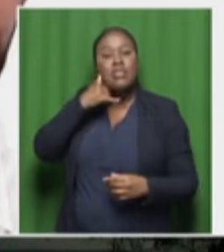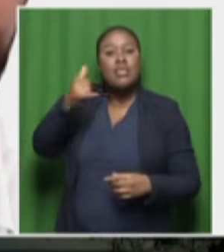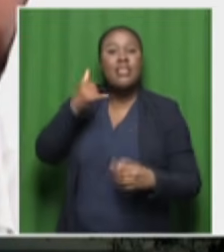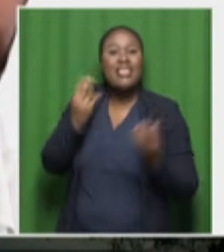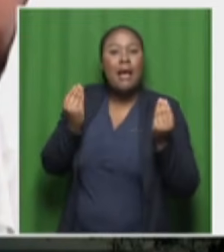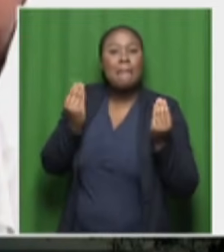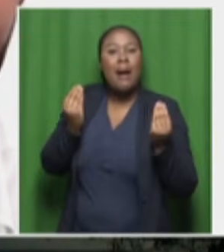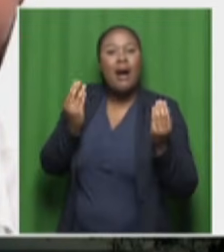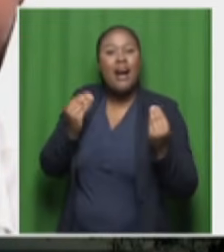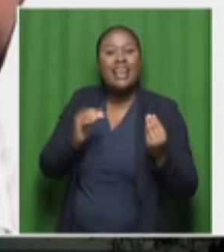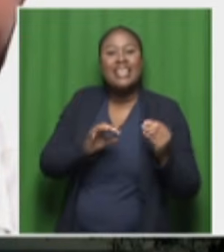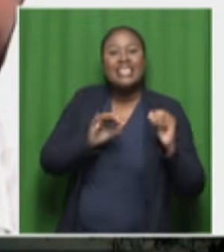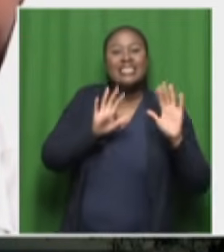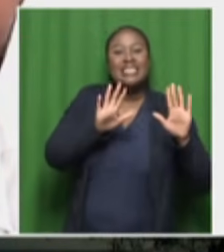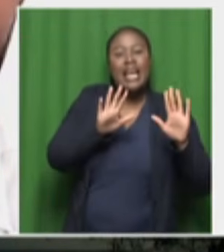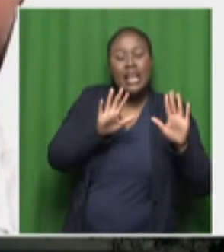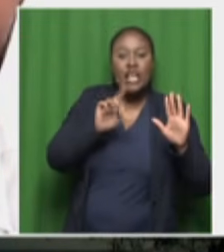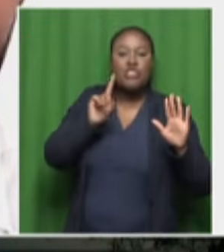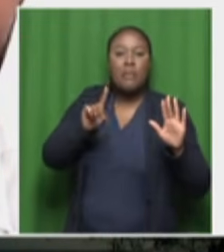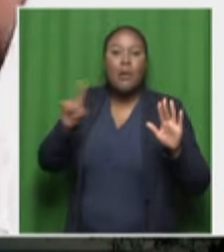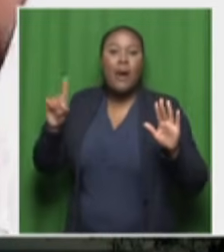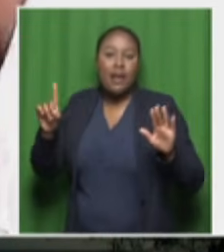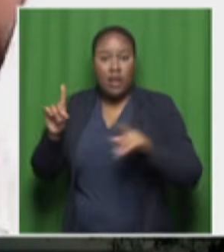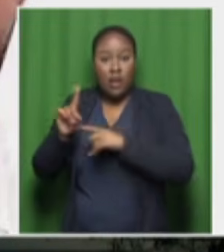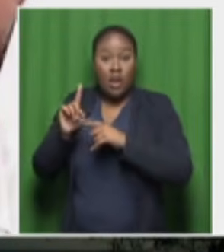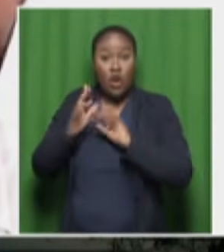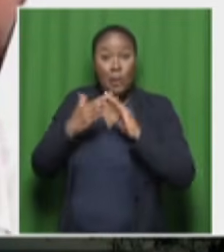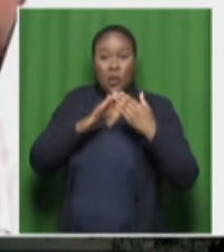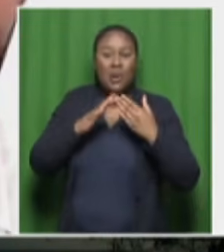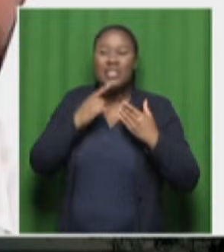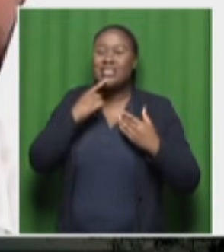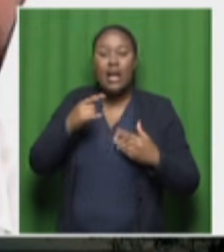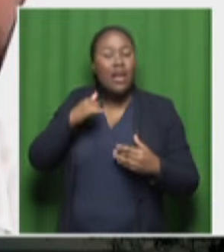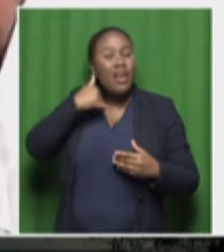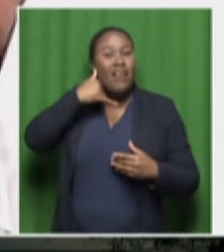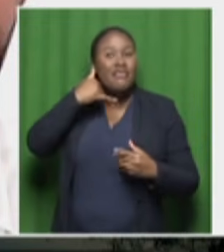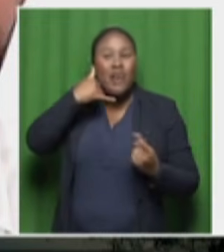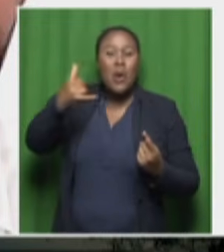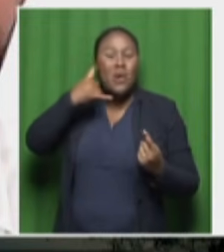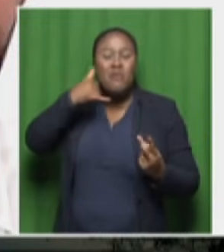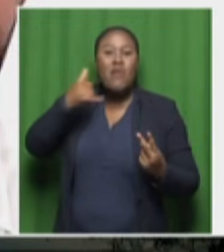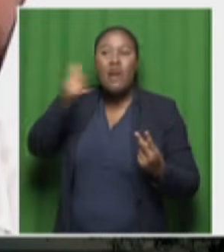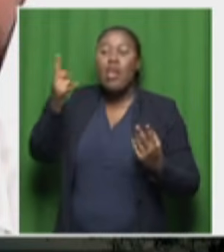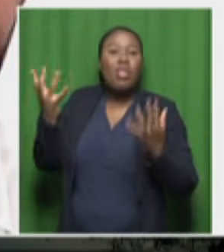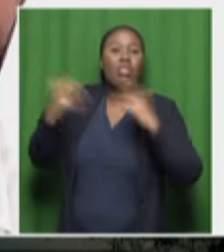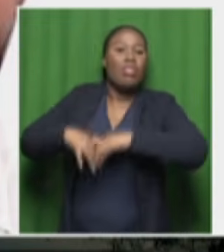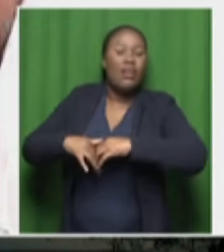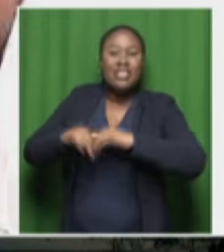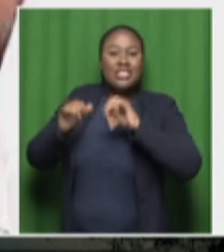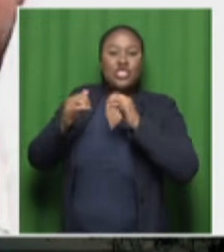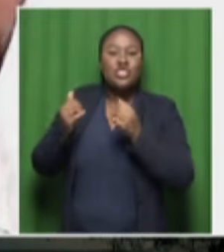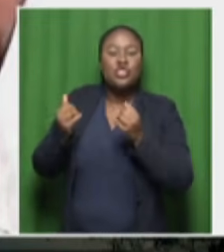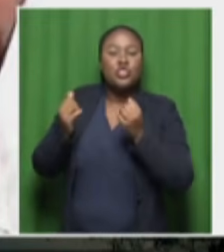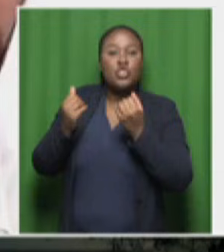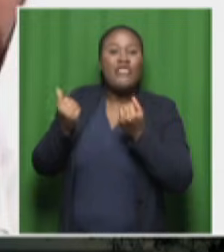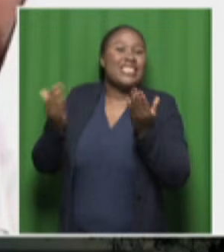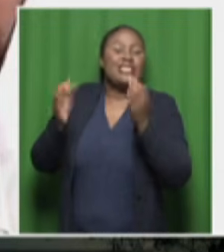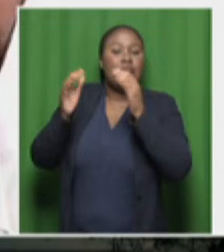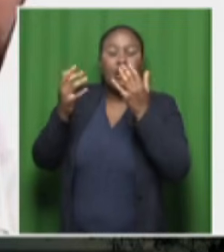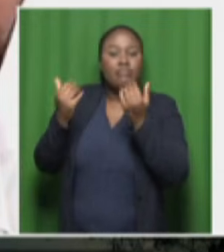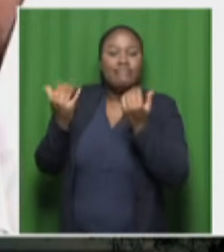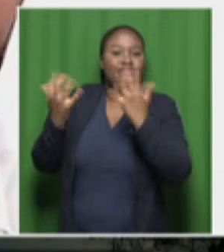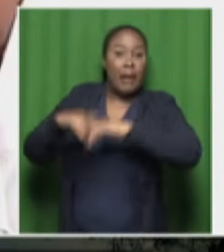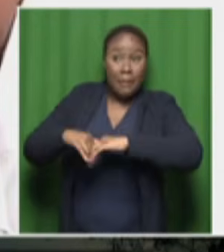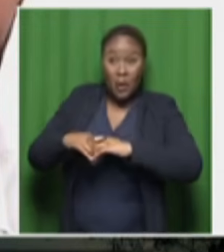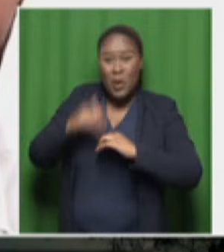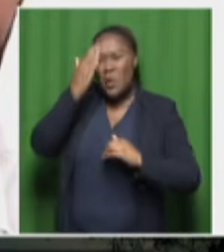the community says that has been out of service. It's been down for several days now in an area where we know